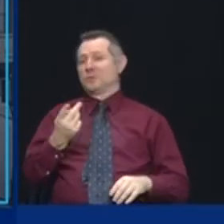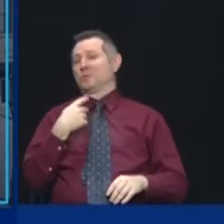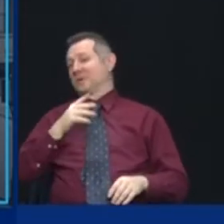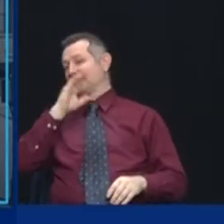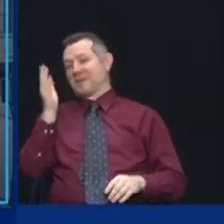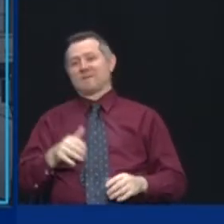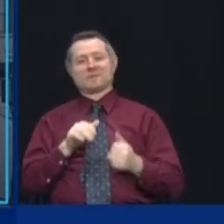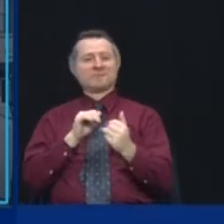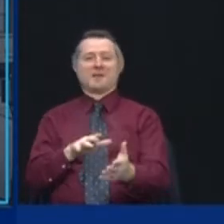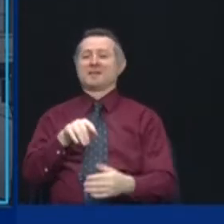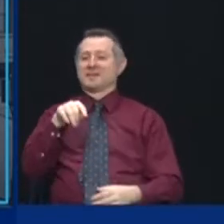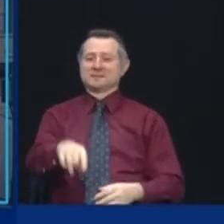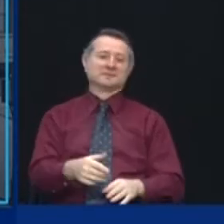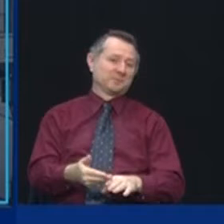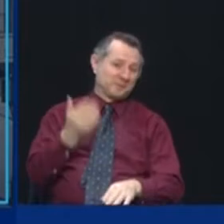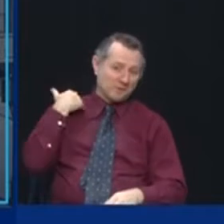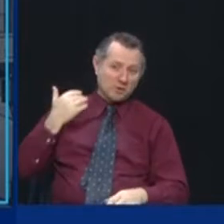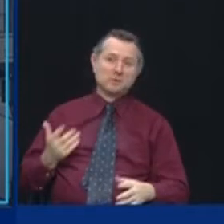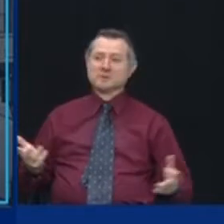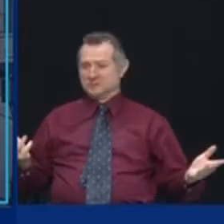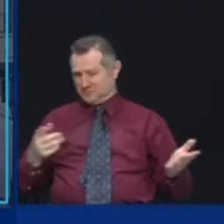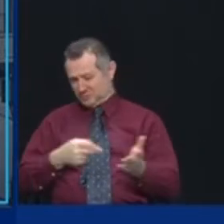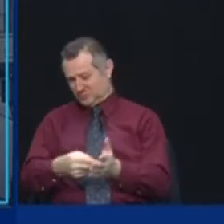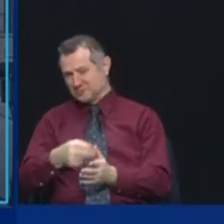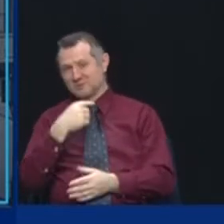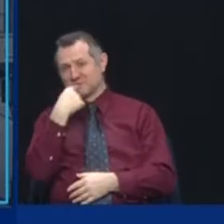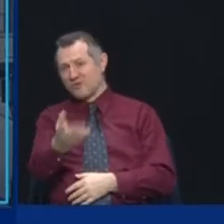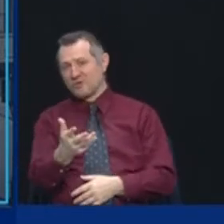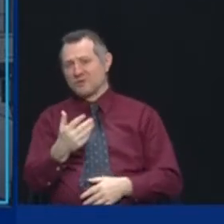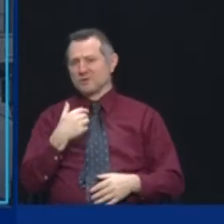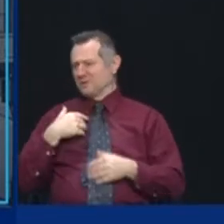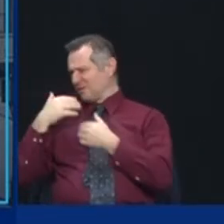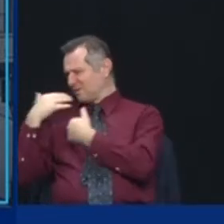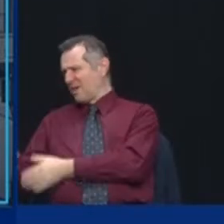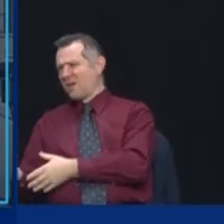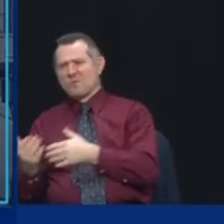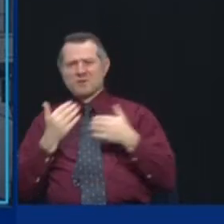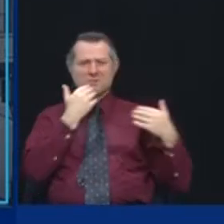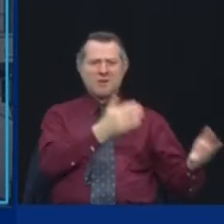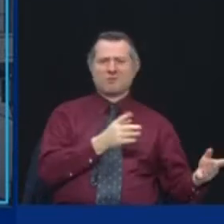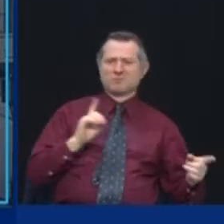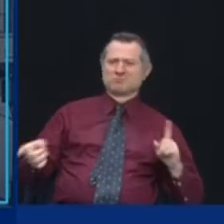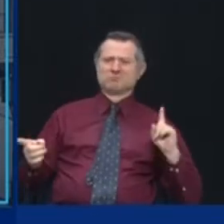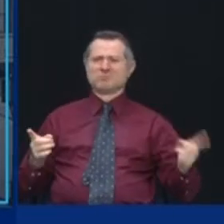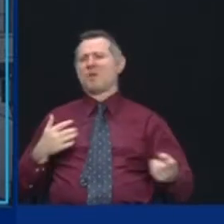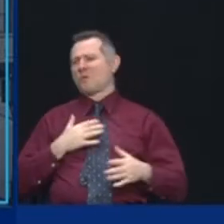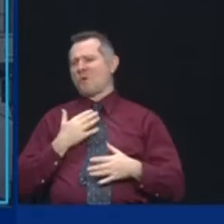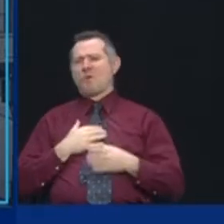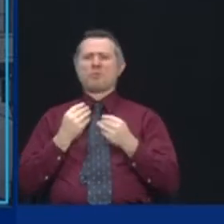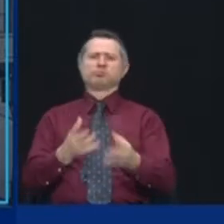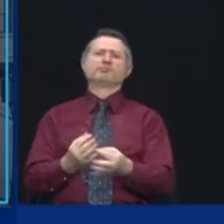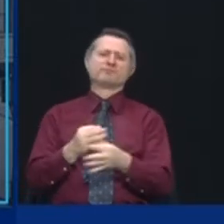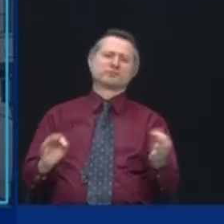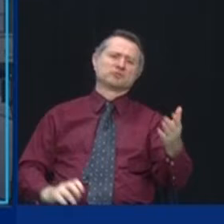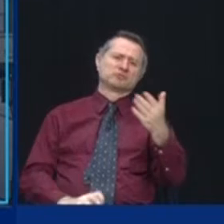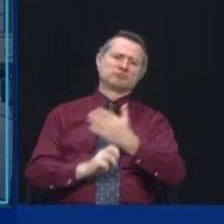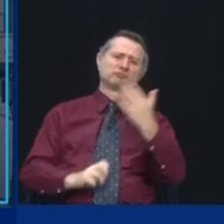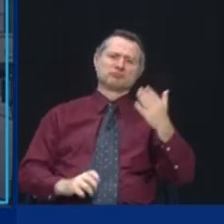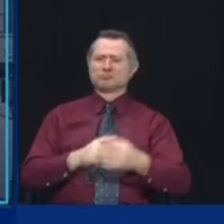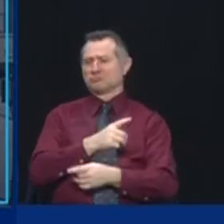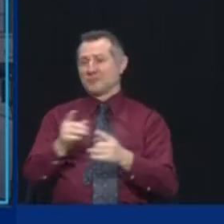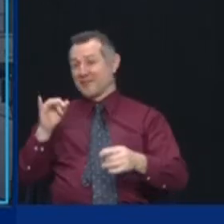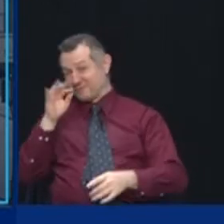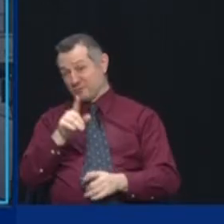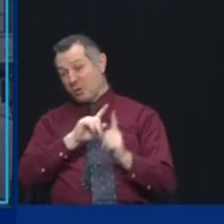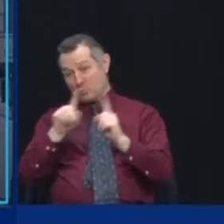honest. And I want to thank them for the generosity of offering a free ticket to the game. I want to thank